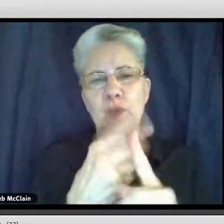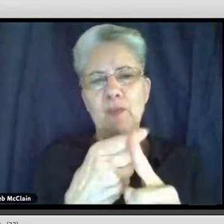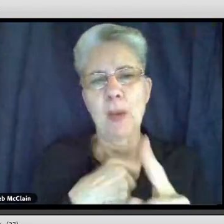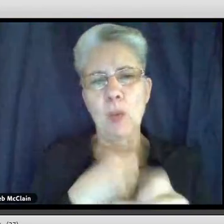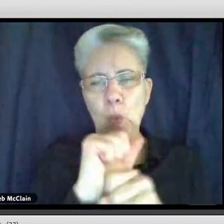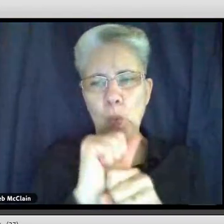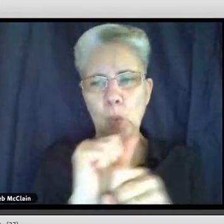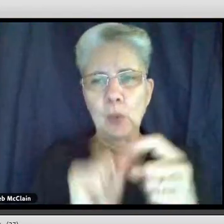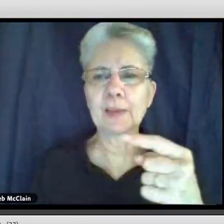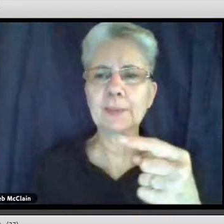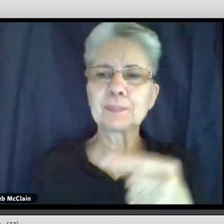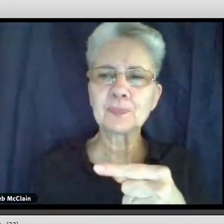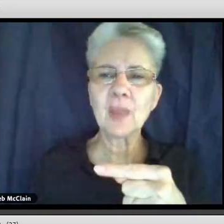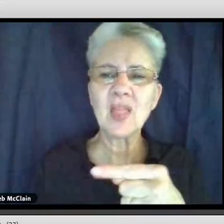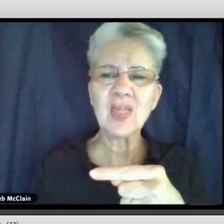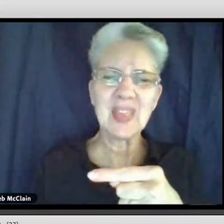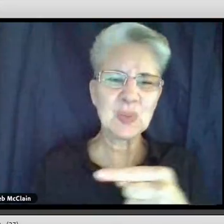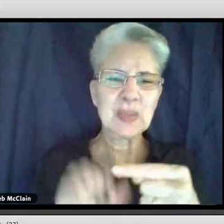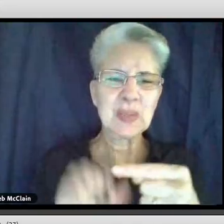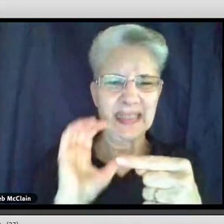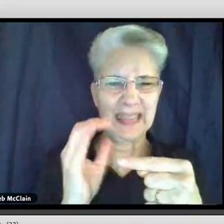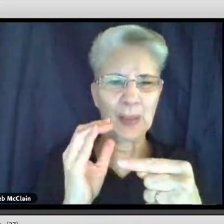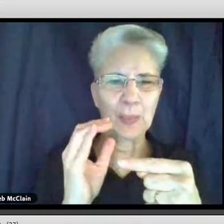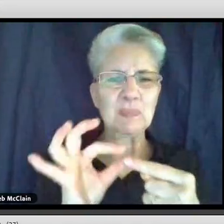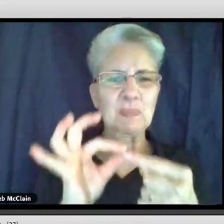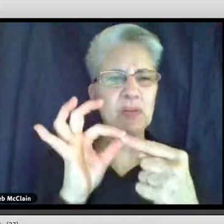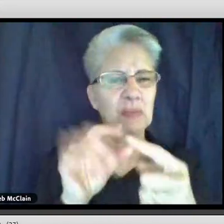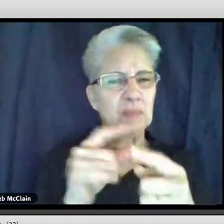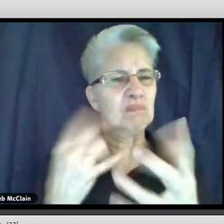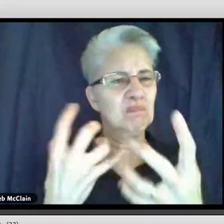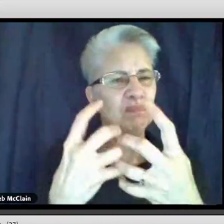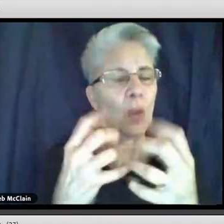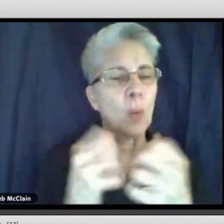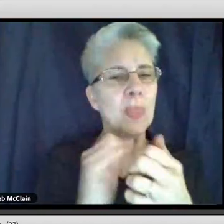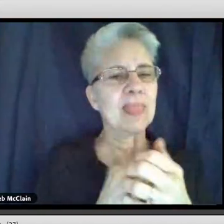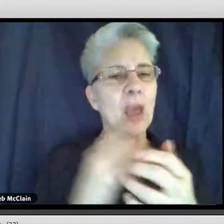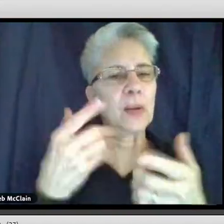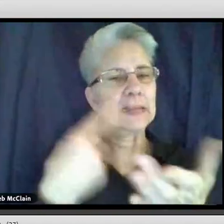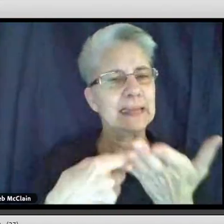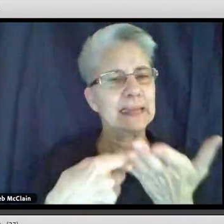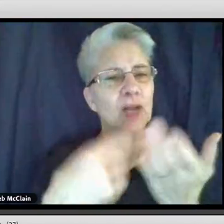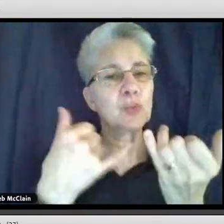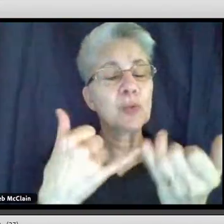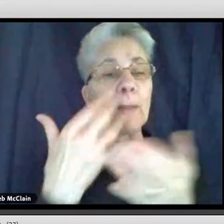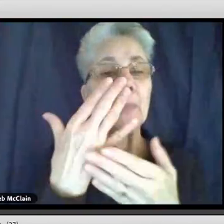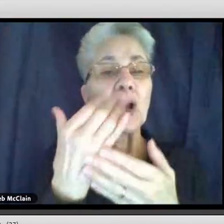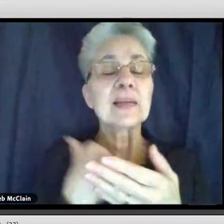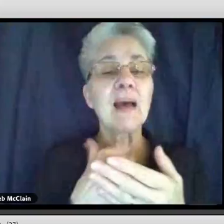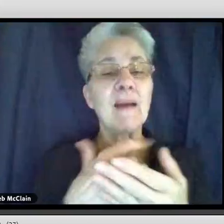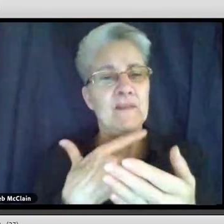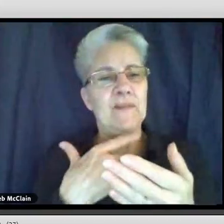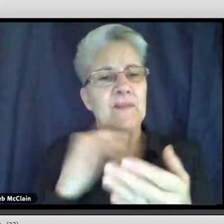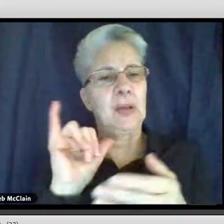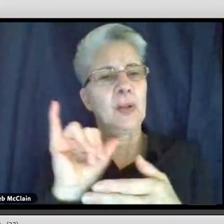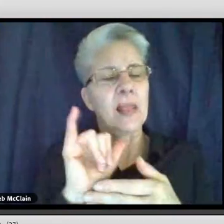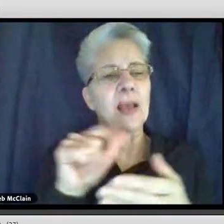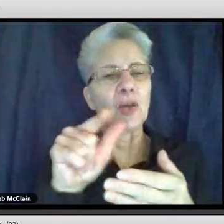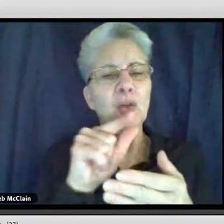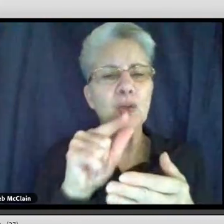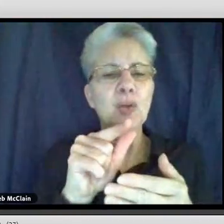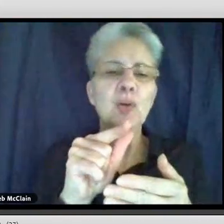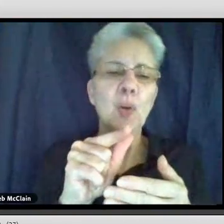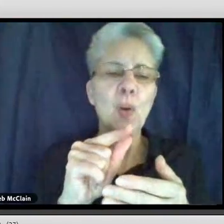work. But this one seemed particularly apropos for our discussion today because I do feel like throughout